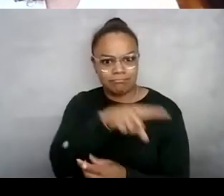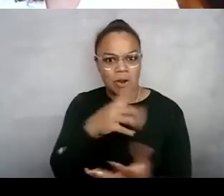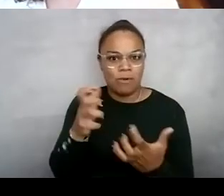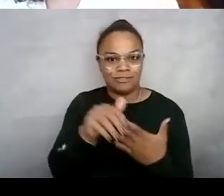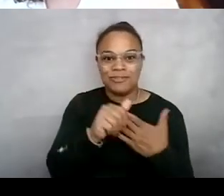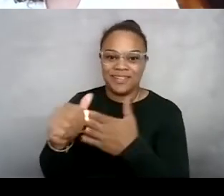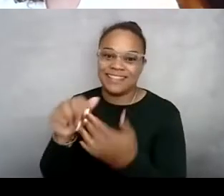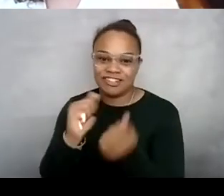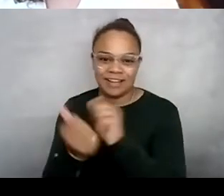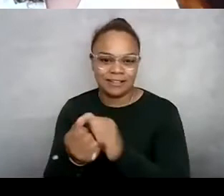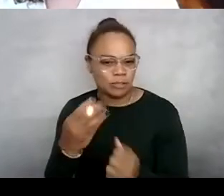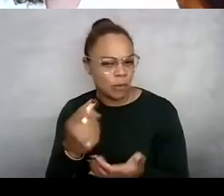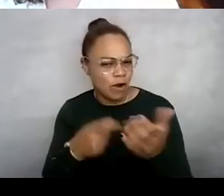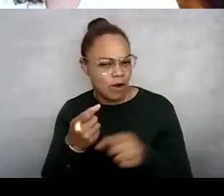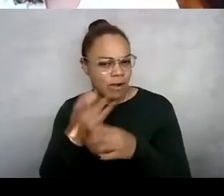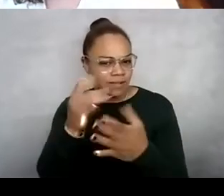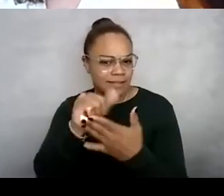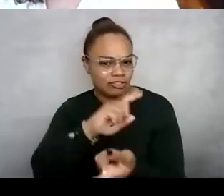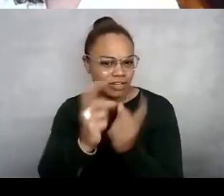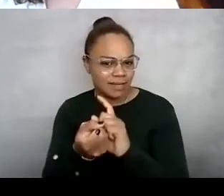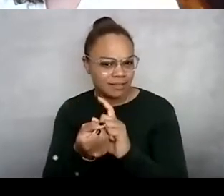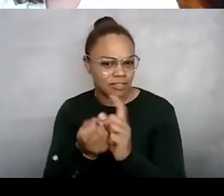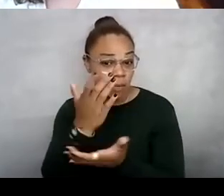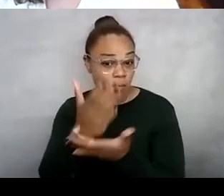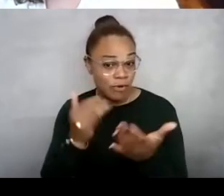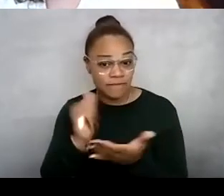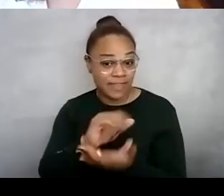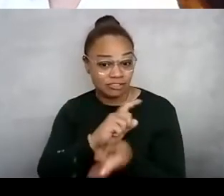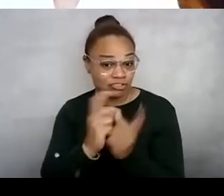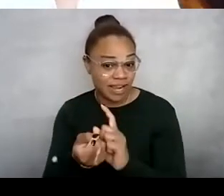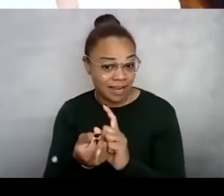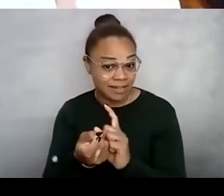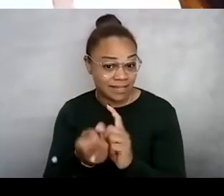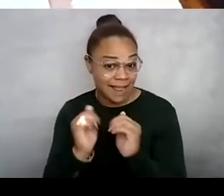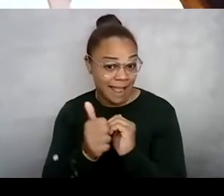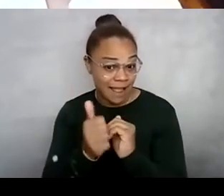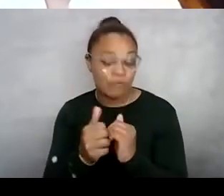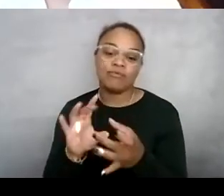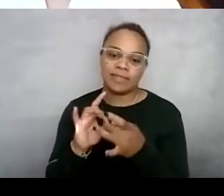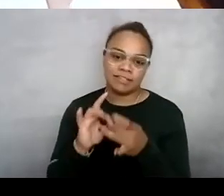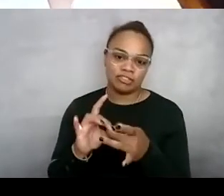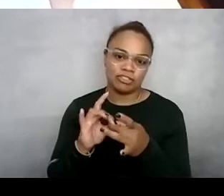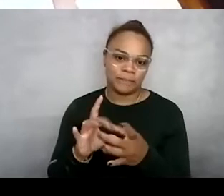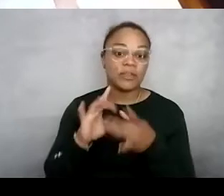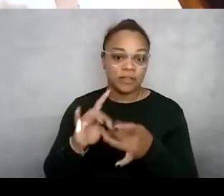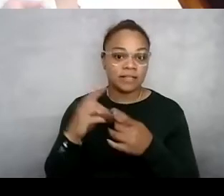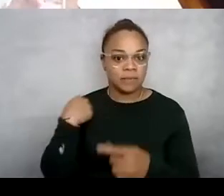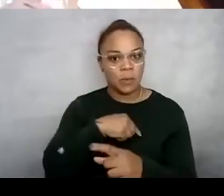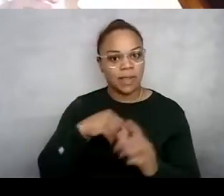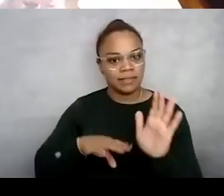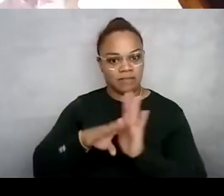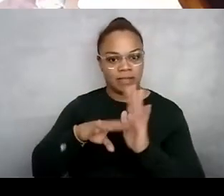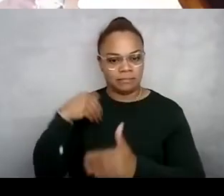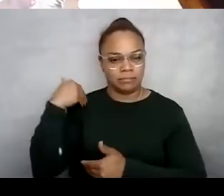So what changed? Part of it was the relationships that we built over time. I've had far right legislators